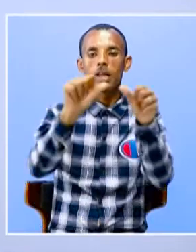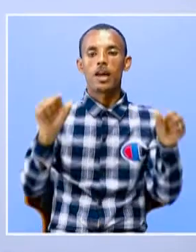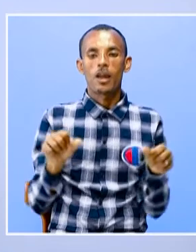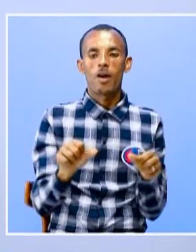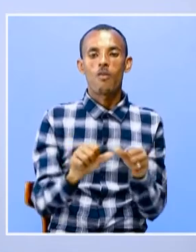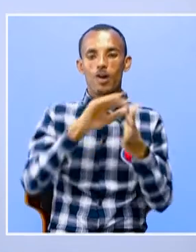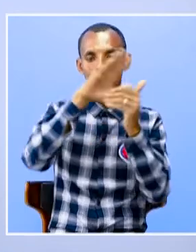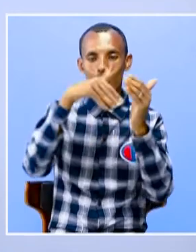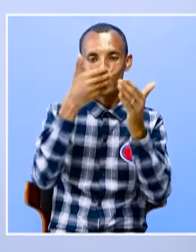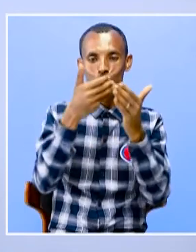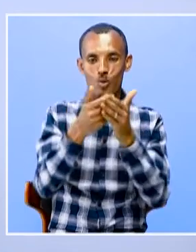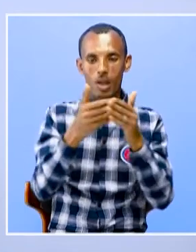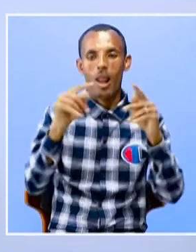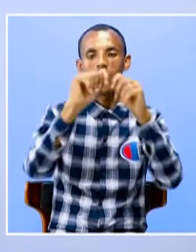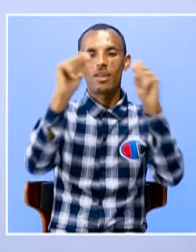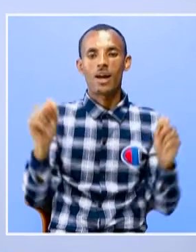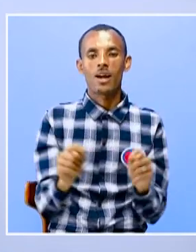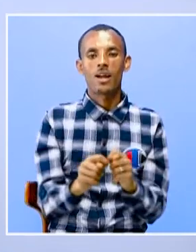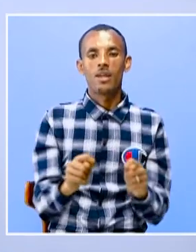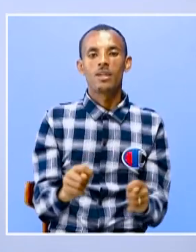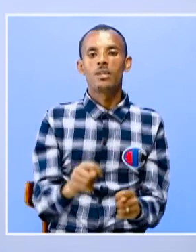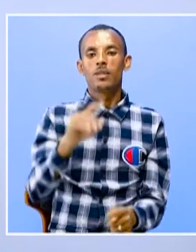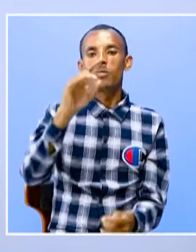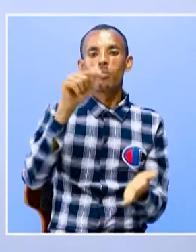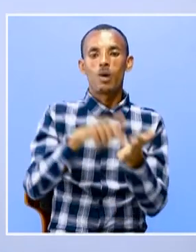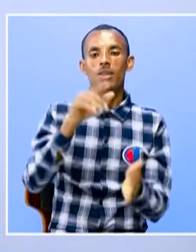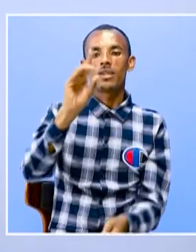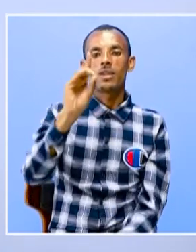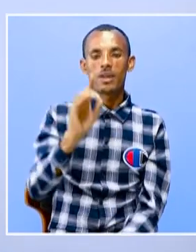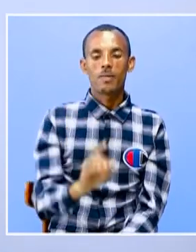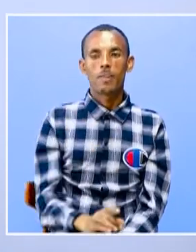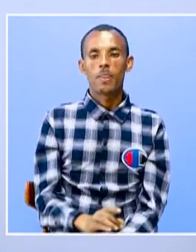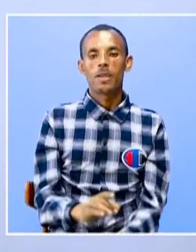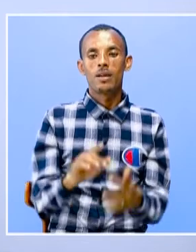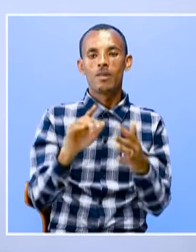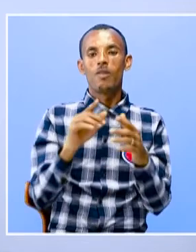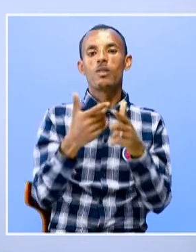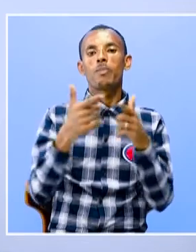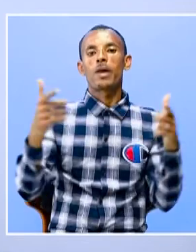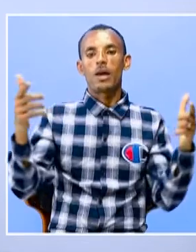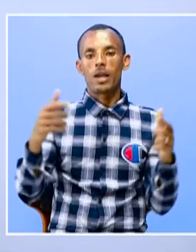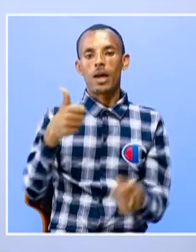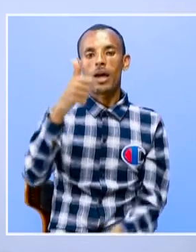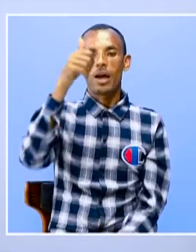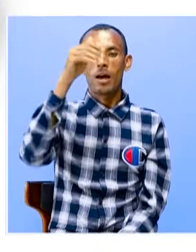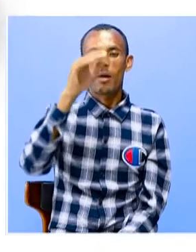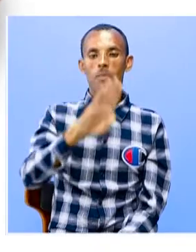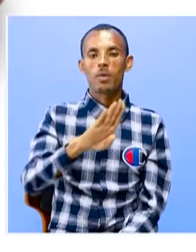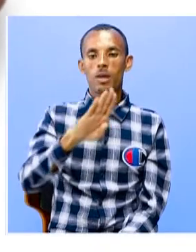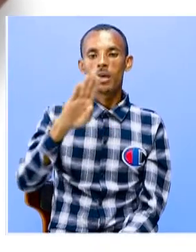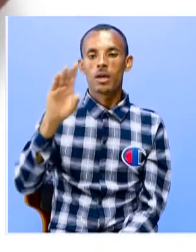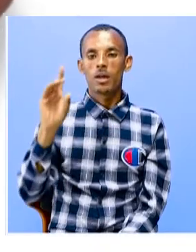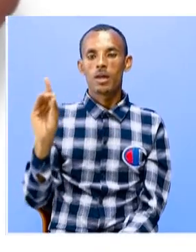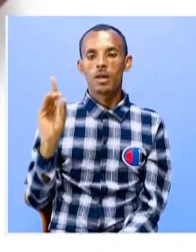the total triangle. Assume this point to be D. So from the bigger ABD, area